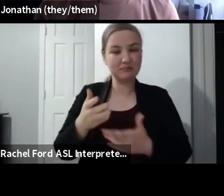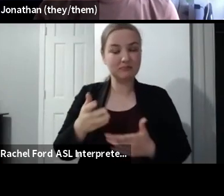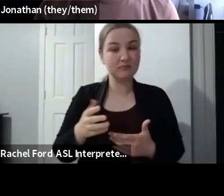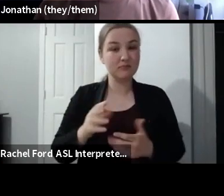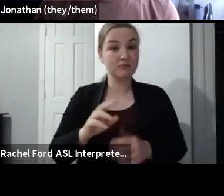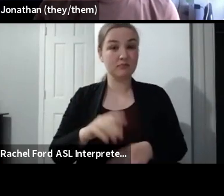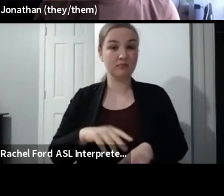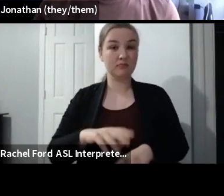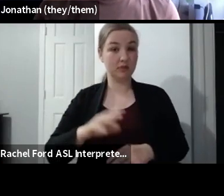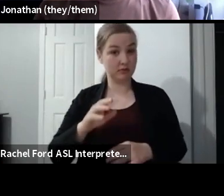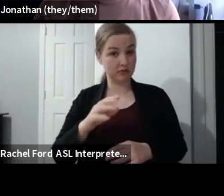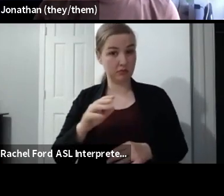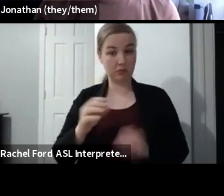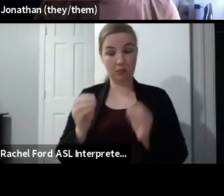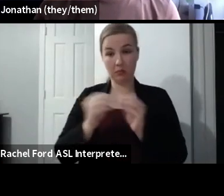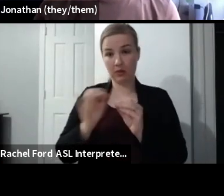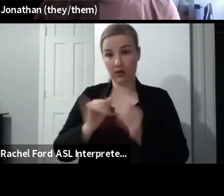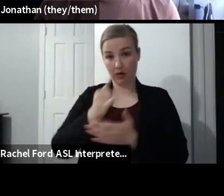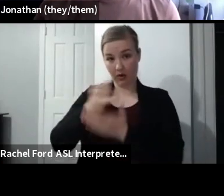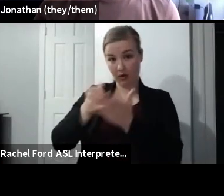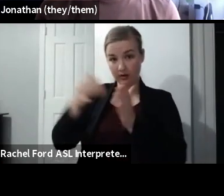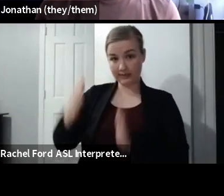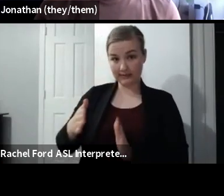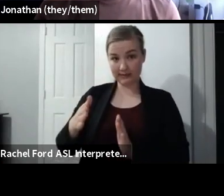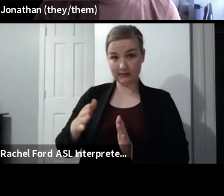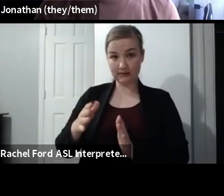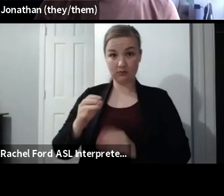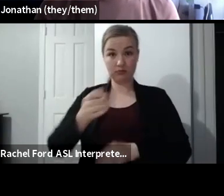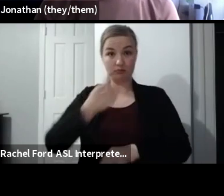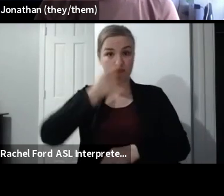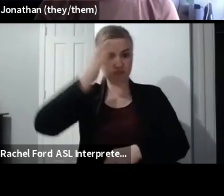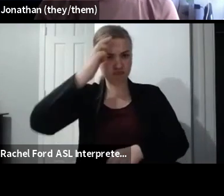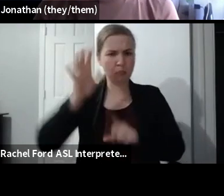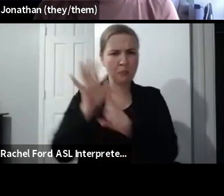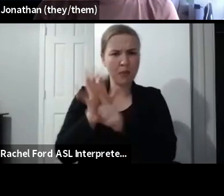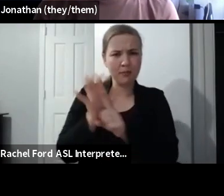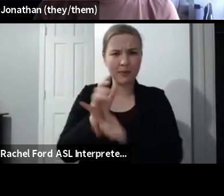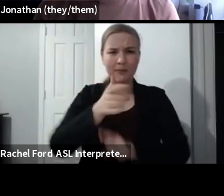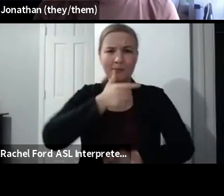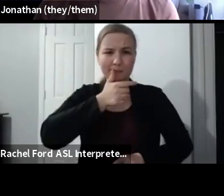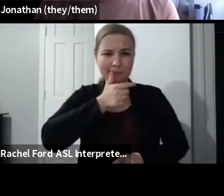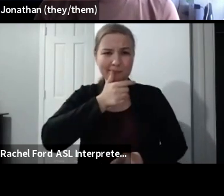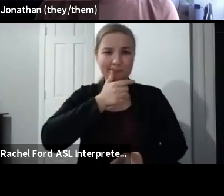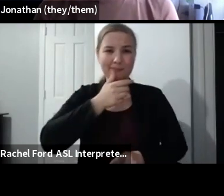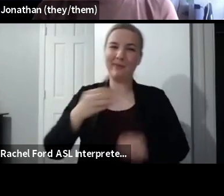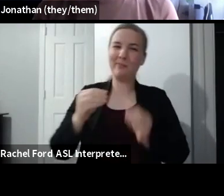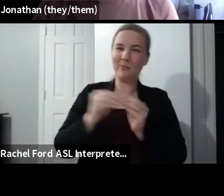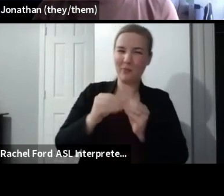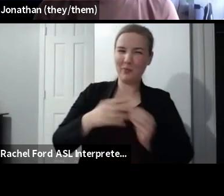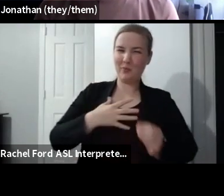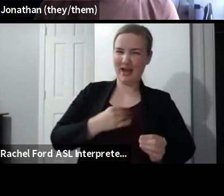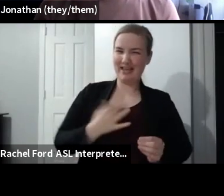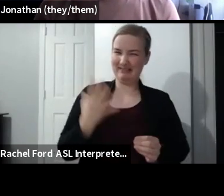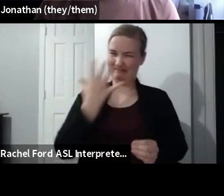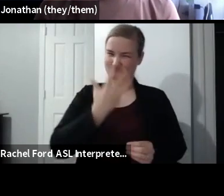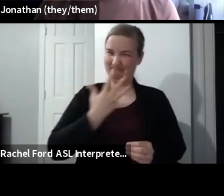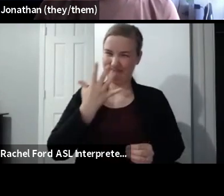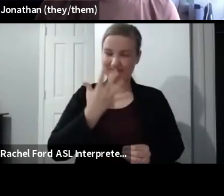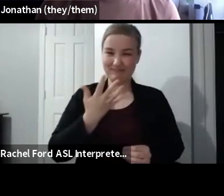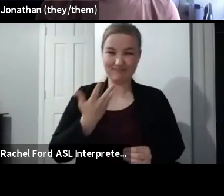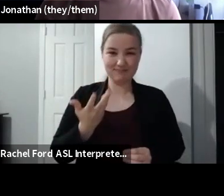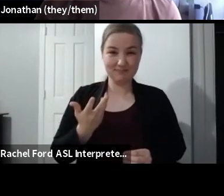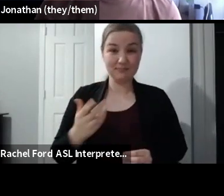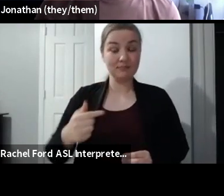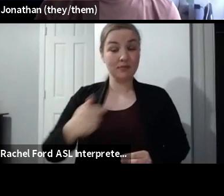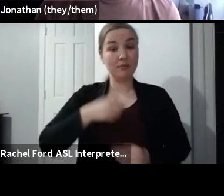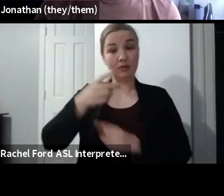stage for a lot of things artistically. That feels important. Being a queer non-binary person and being Dominican is important. And I feel